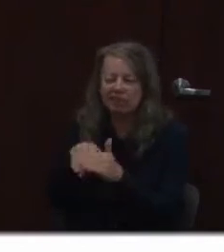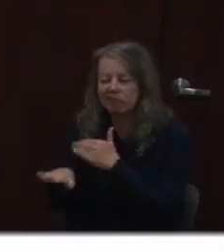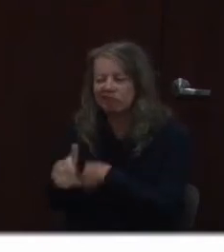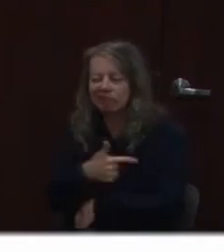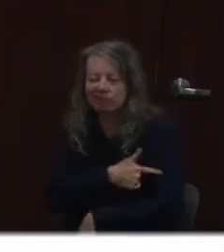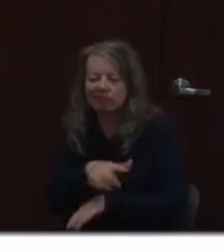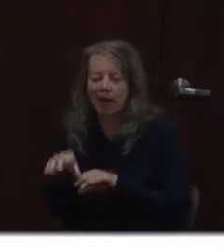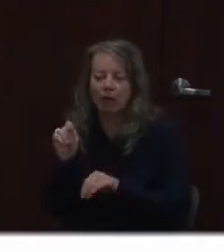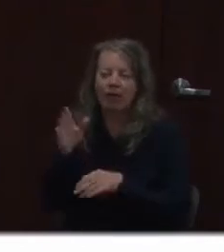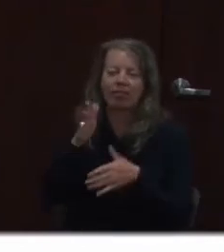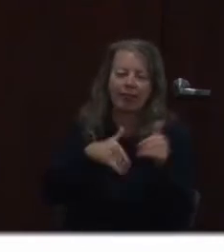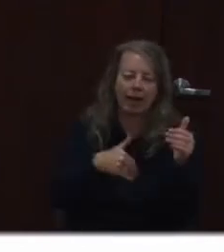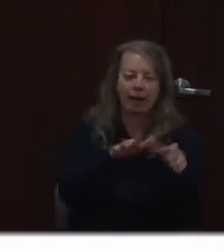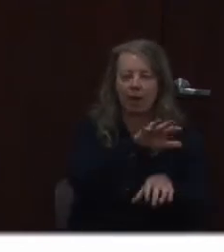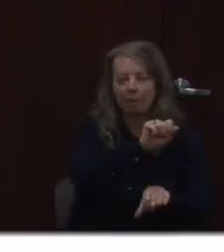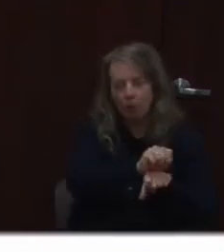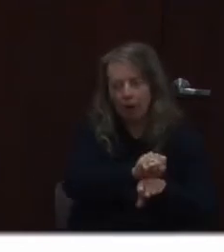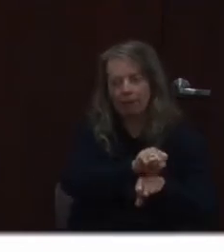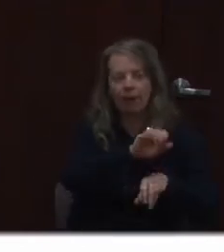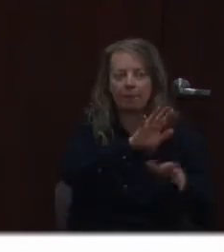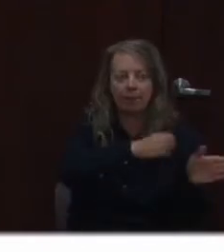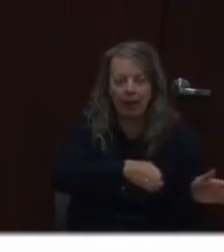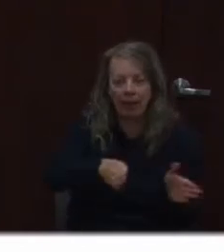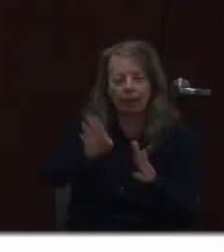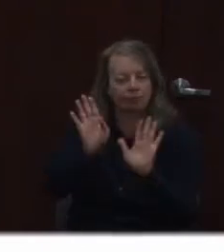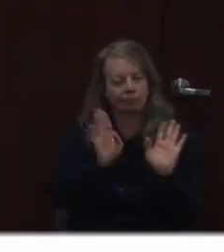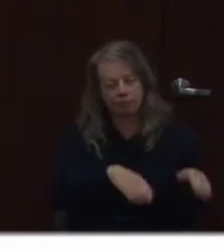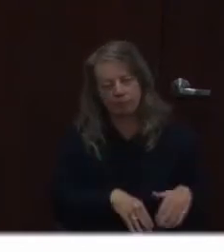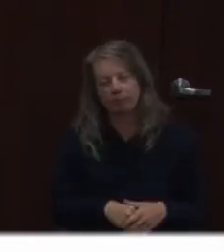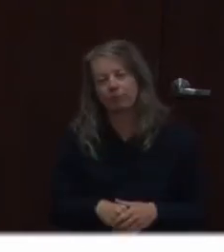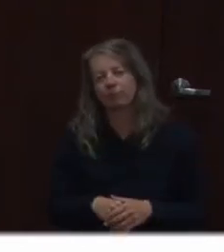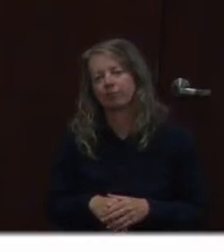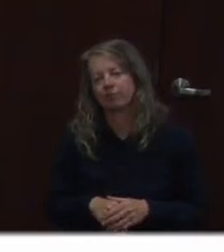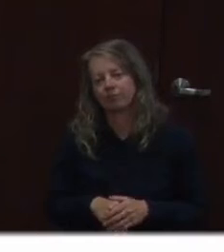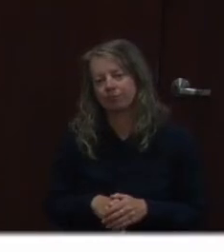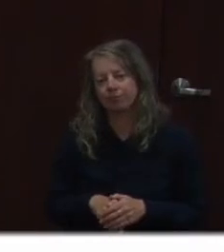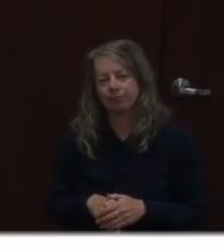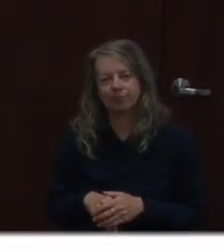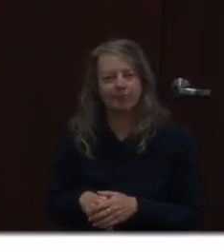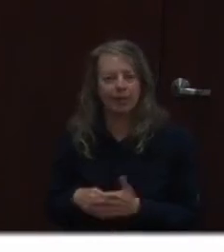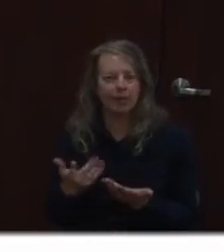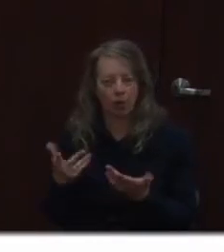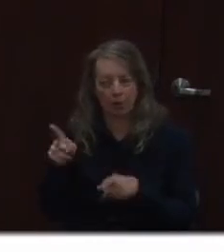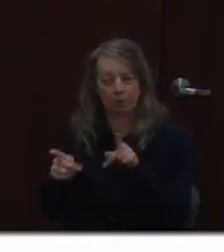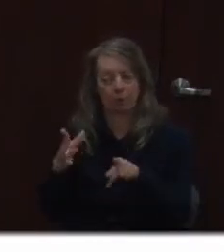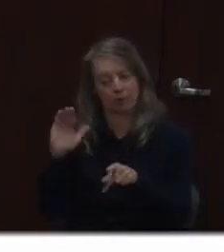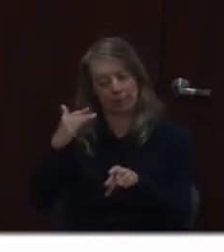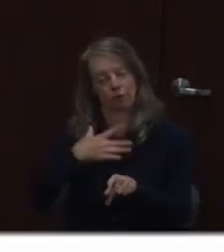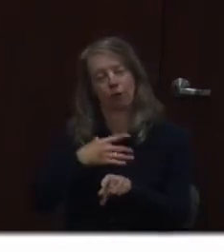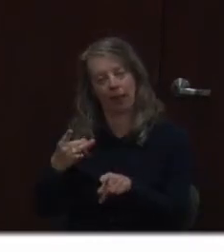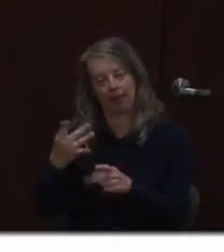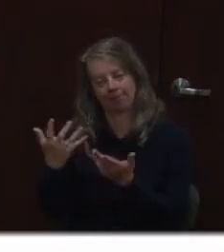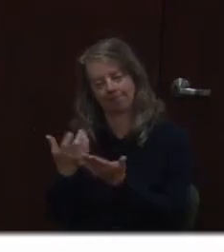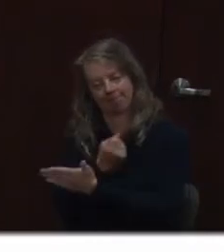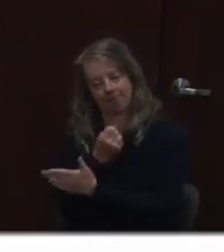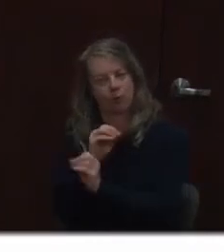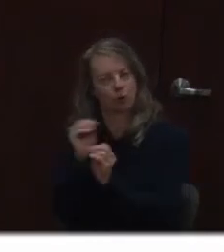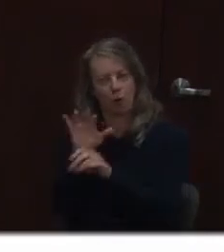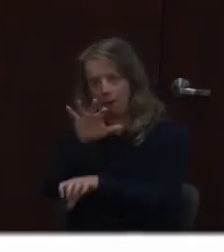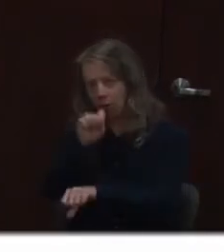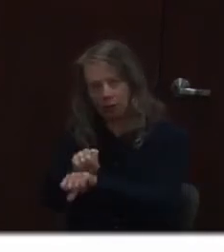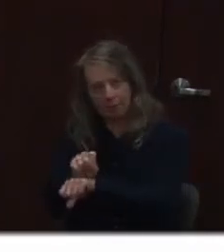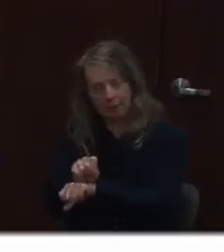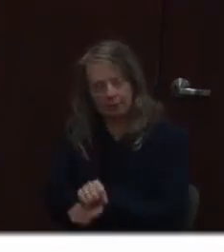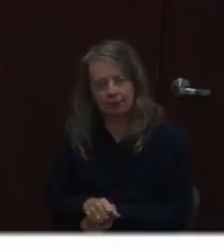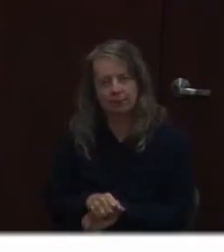it. And as I said, meaning, being able to get it without an appointment and where you are, almost like,